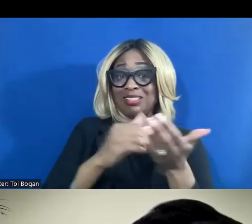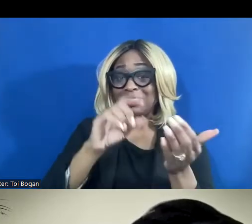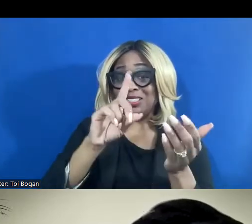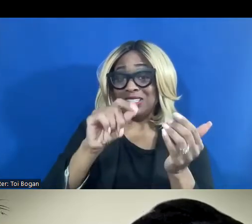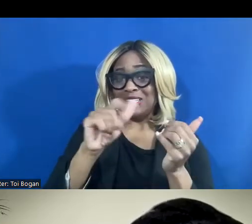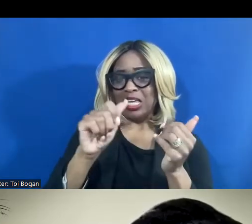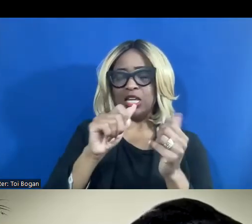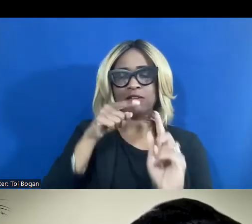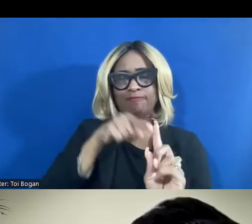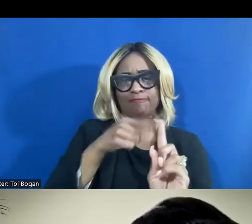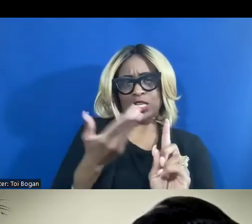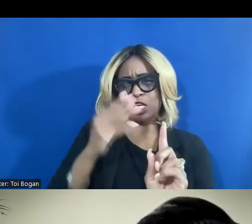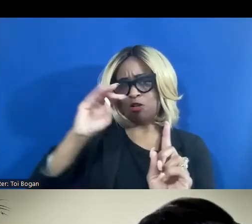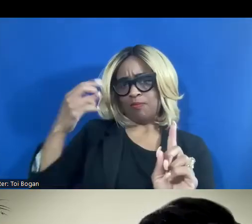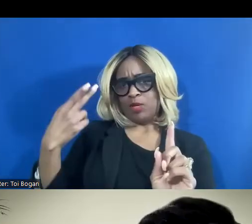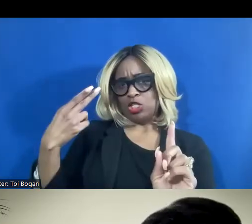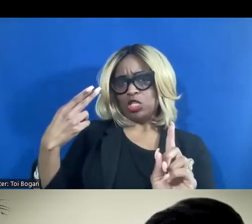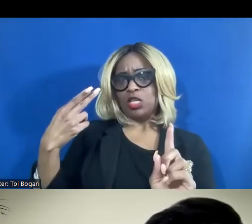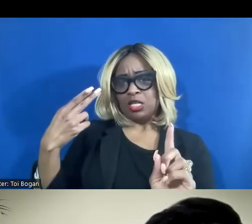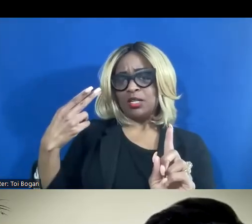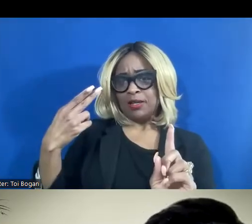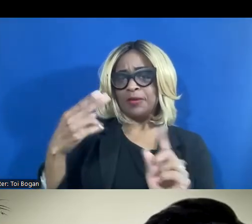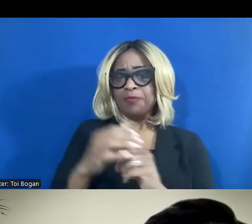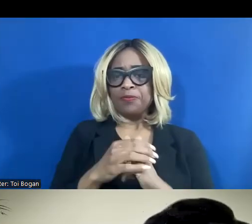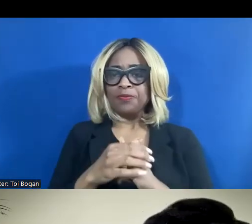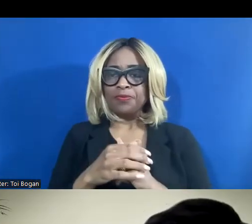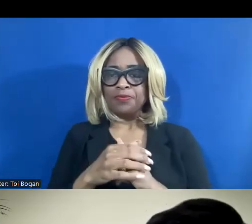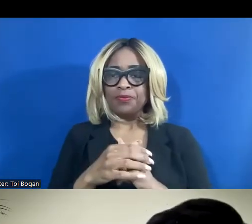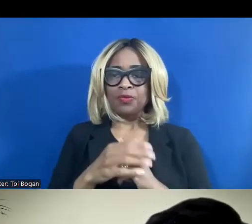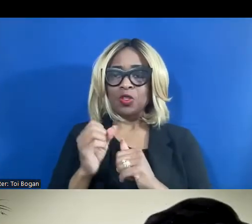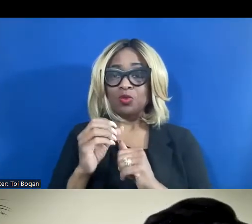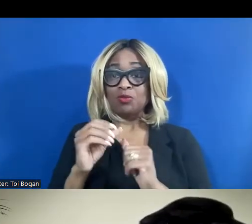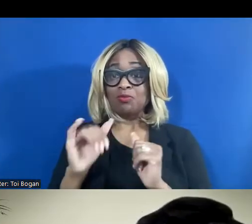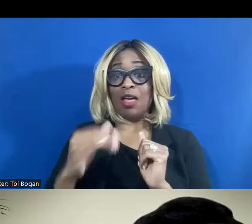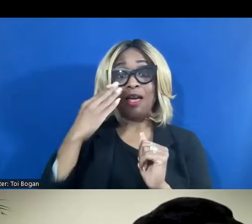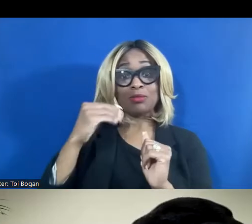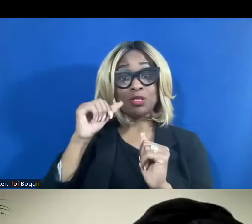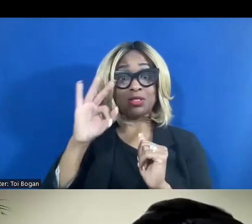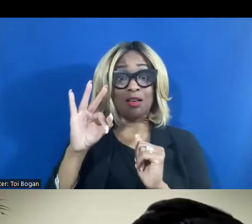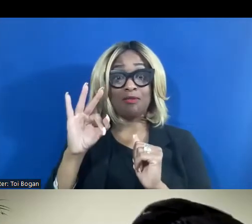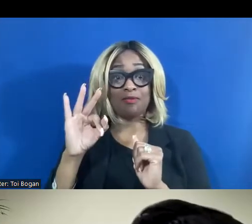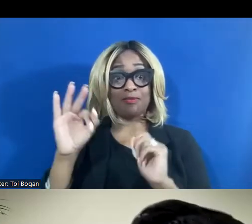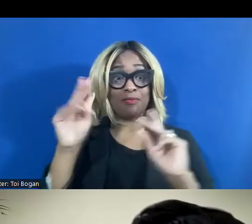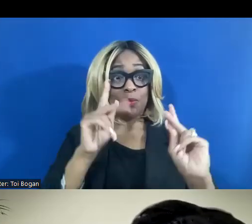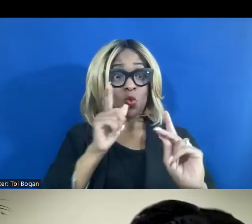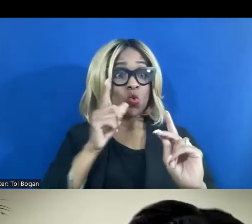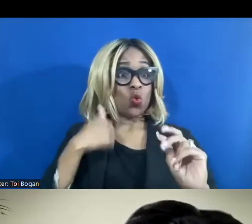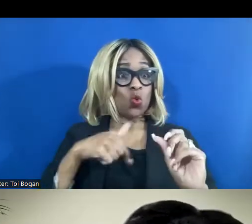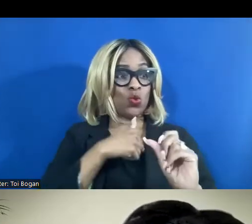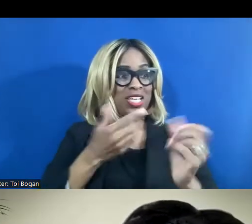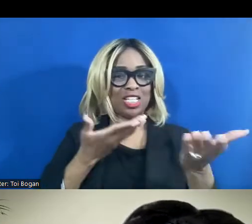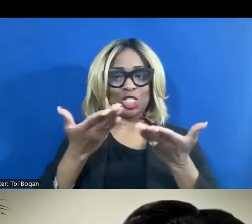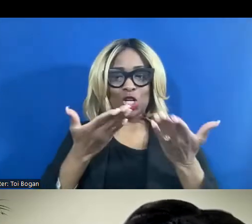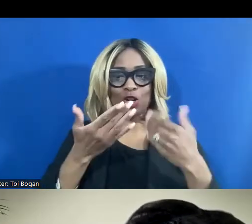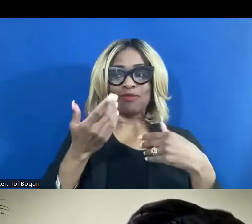to Michigan. So these are the experiences of the folks that we serve at the